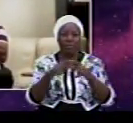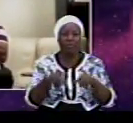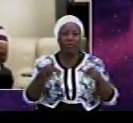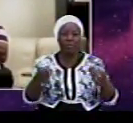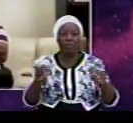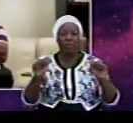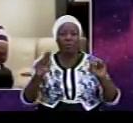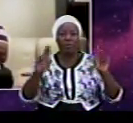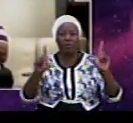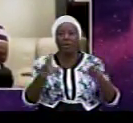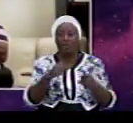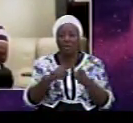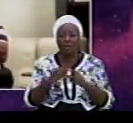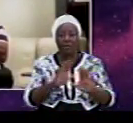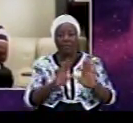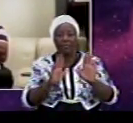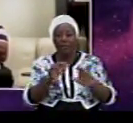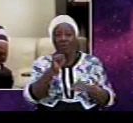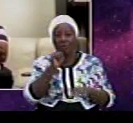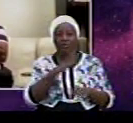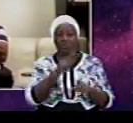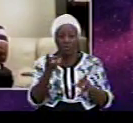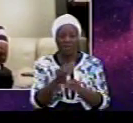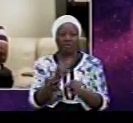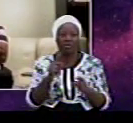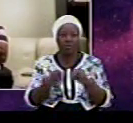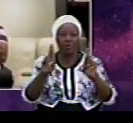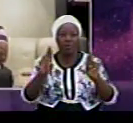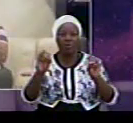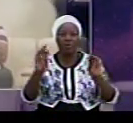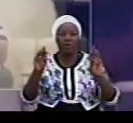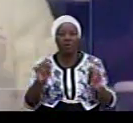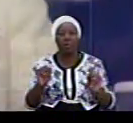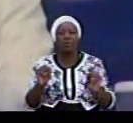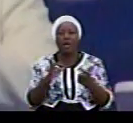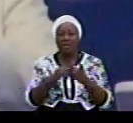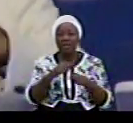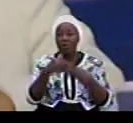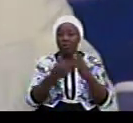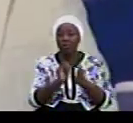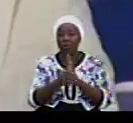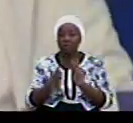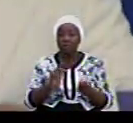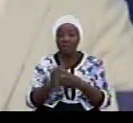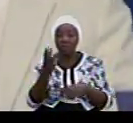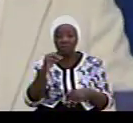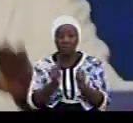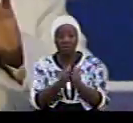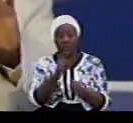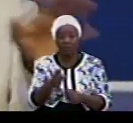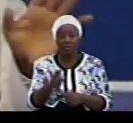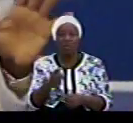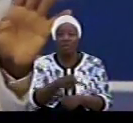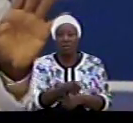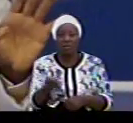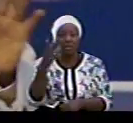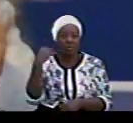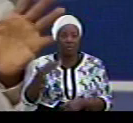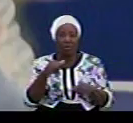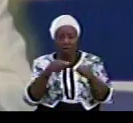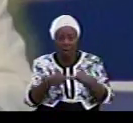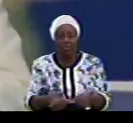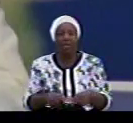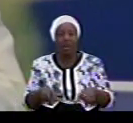you will get to Rome. And all these people that are with you, they will also remain